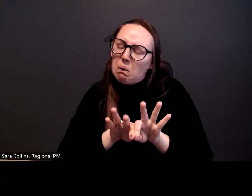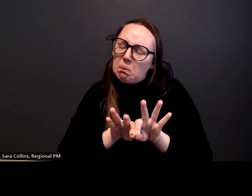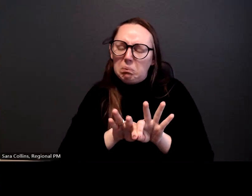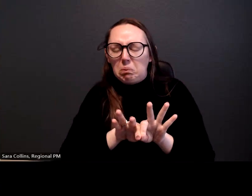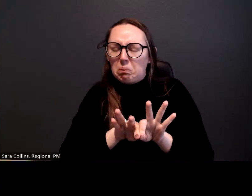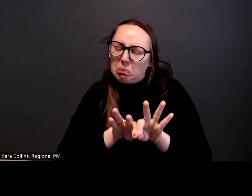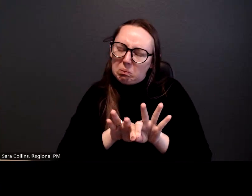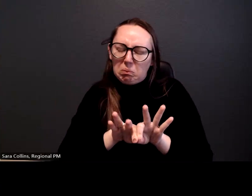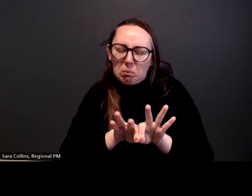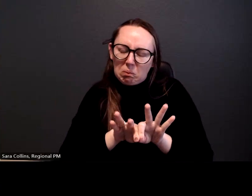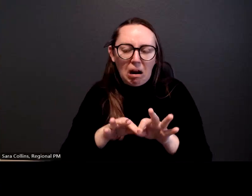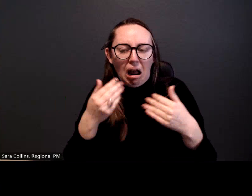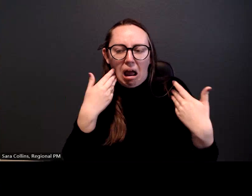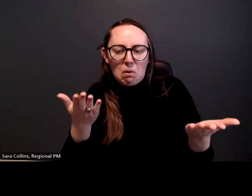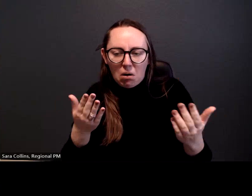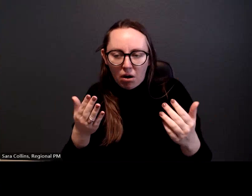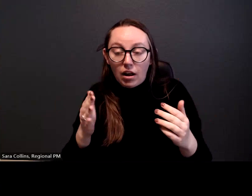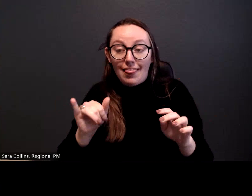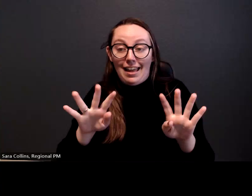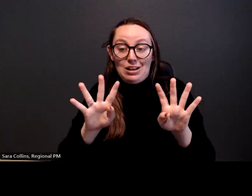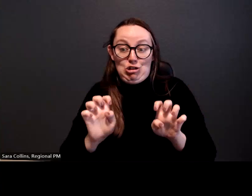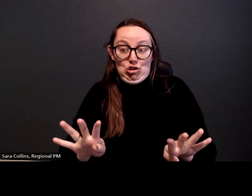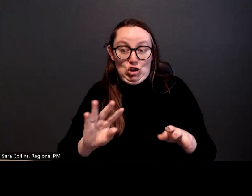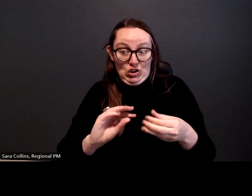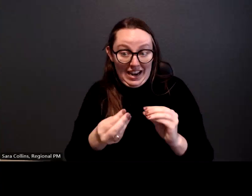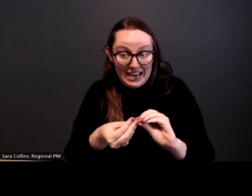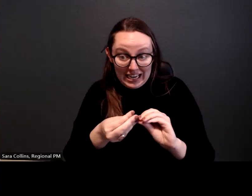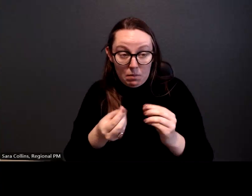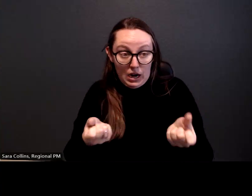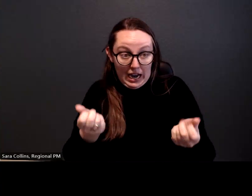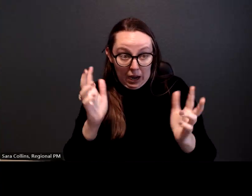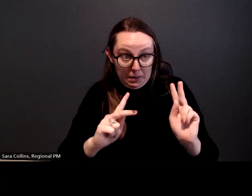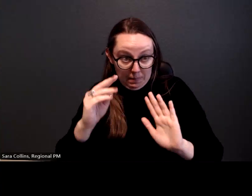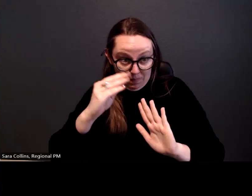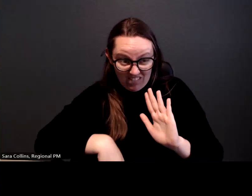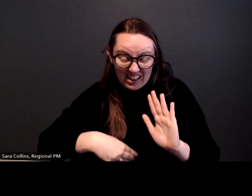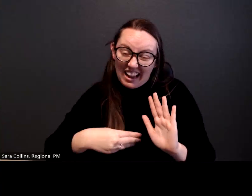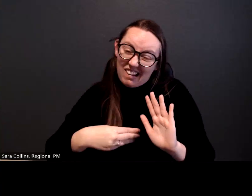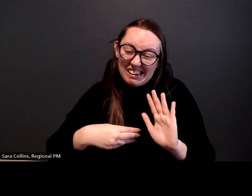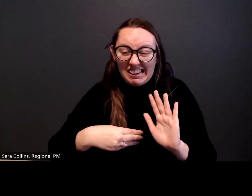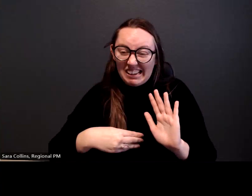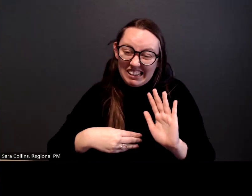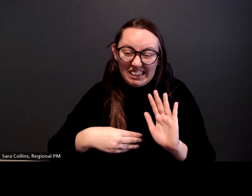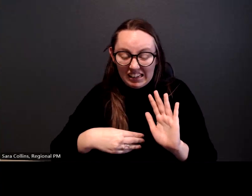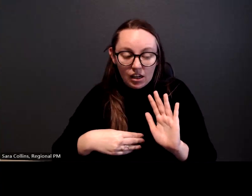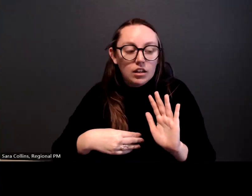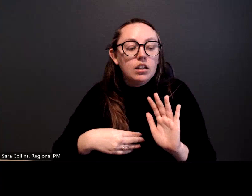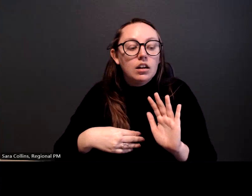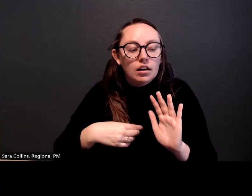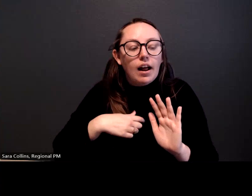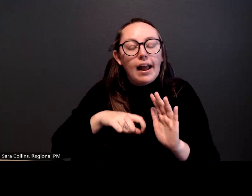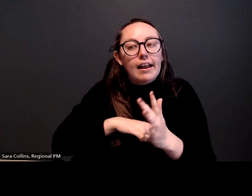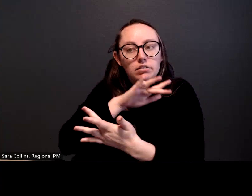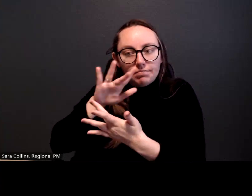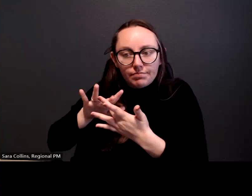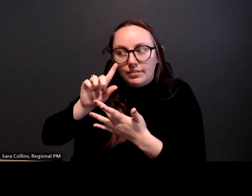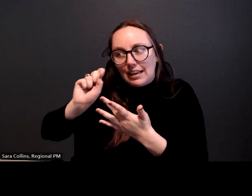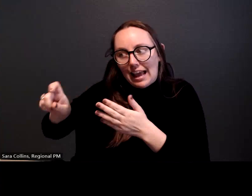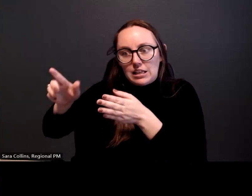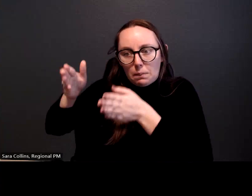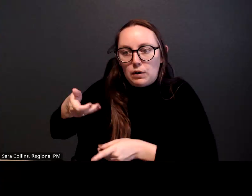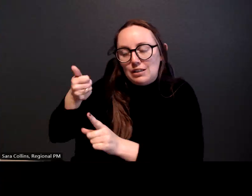I'd have to talk to somebody who knows survey methodology better than I to see what's appropriate for this kind